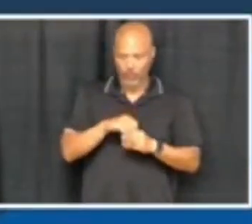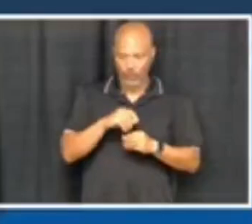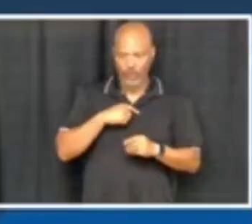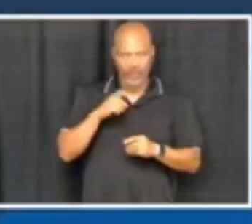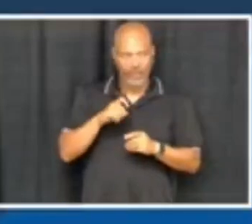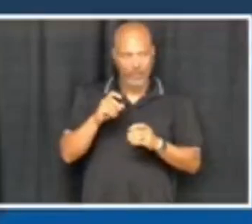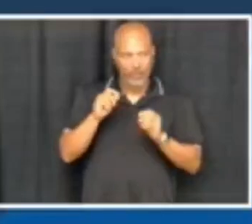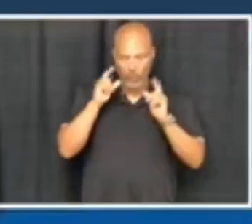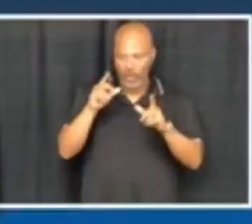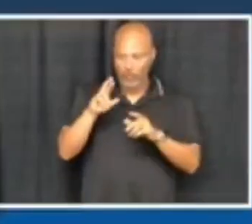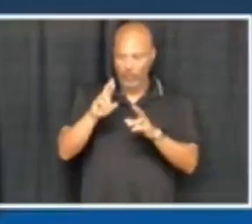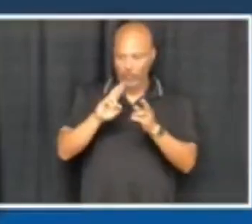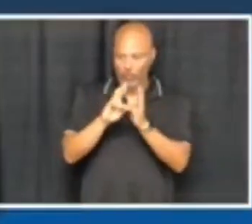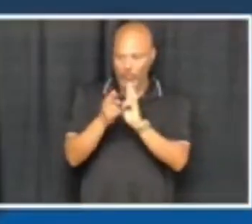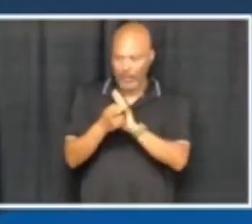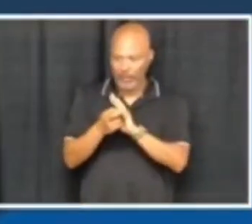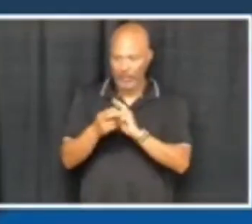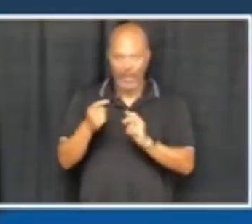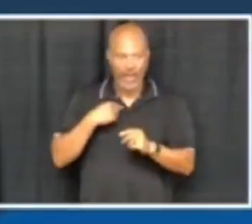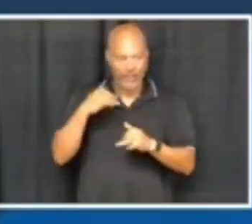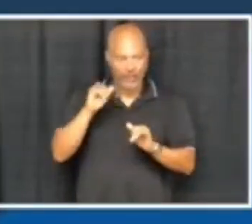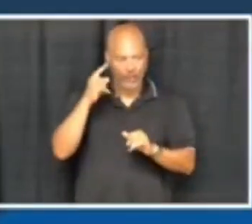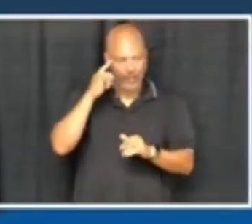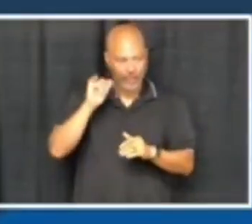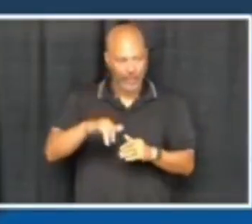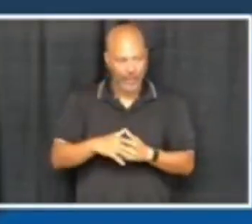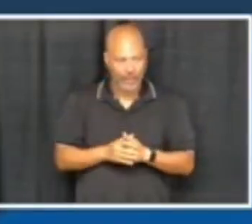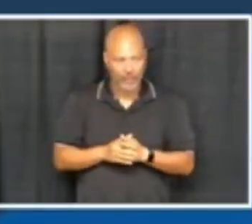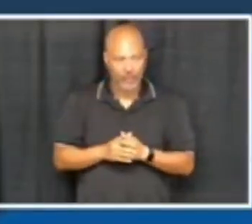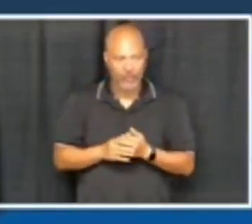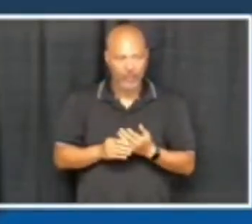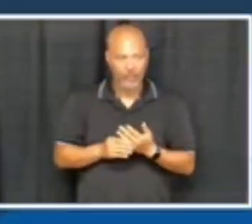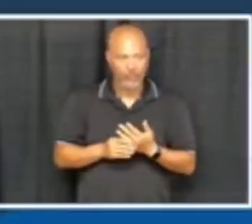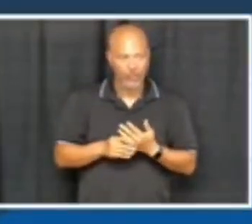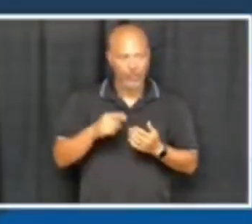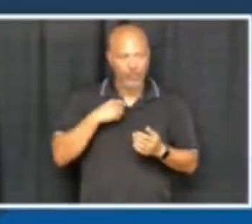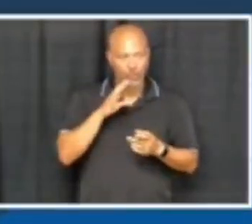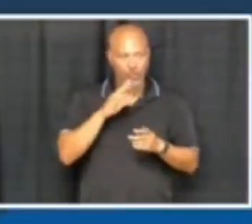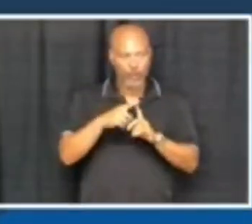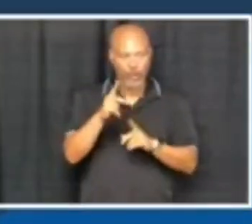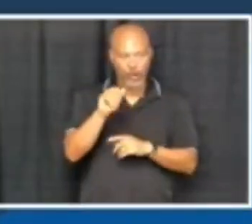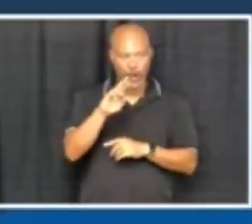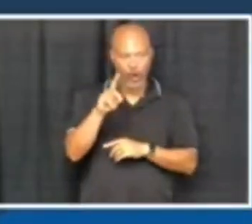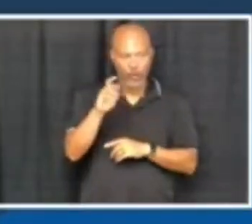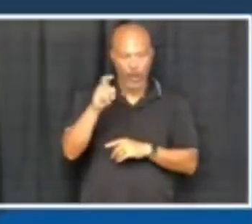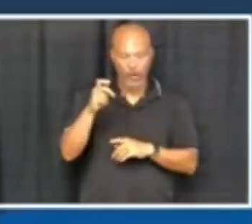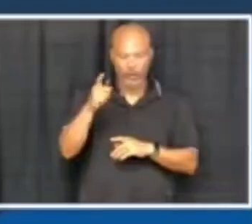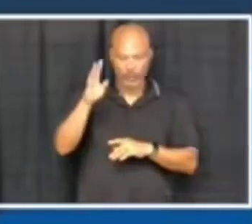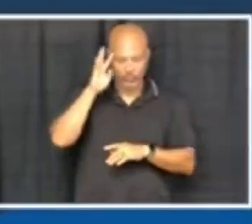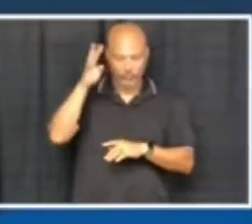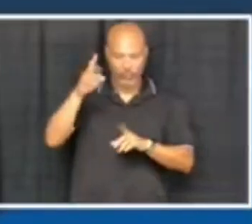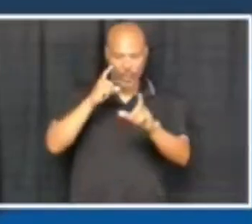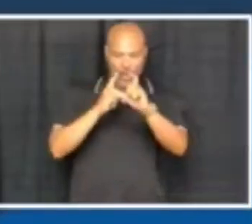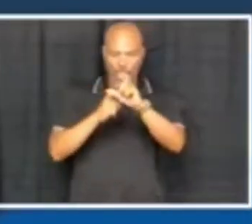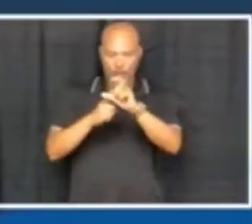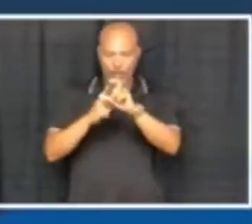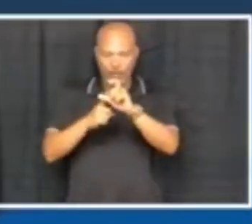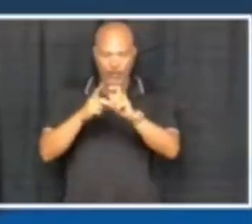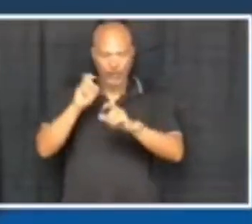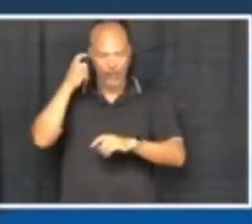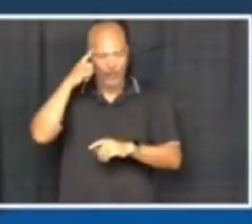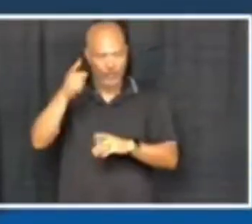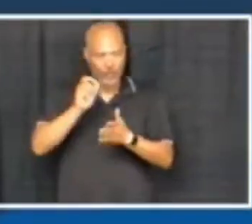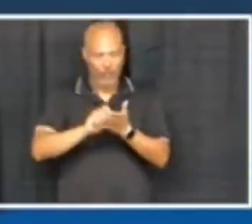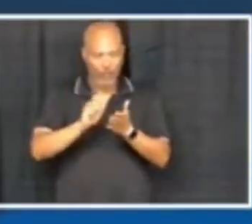up and repent. And I still think that. We're going to talk about Karl Marx. He's the founder of communism. He wrote the